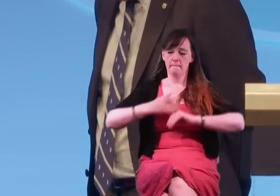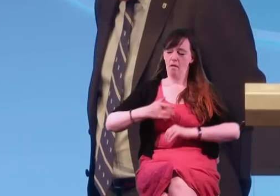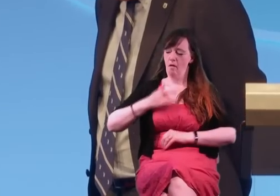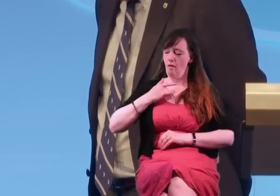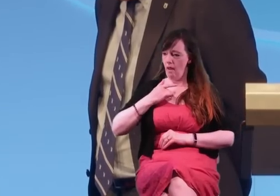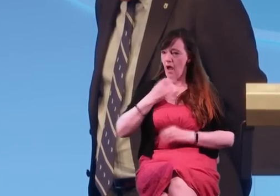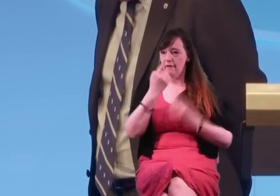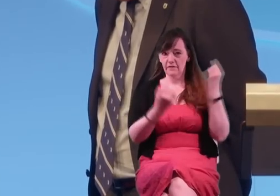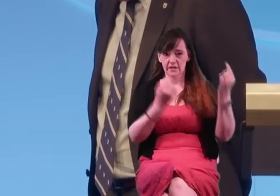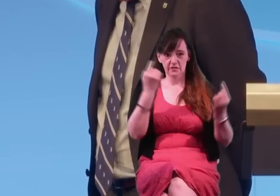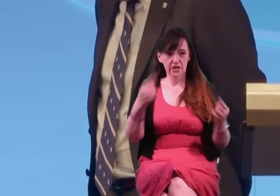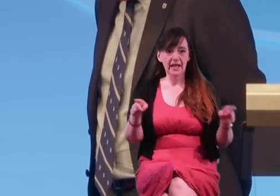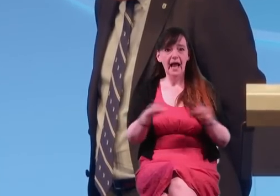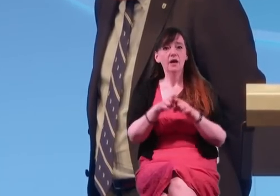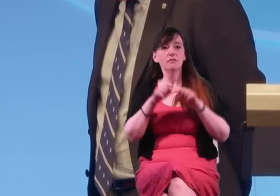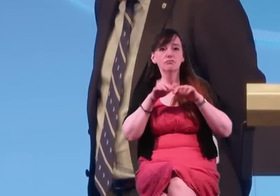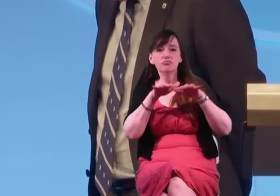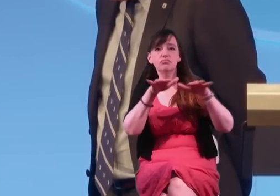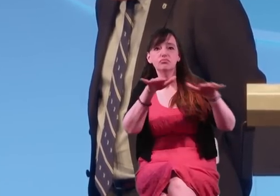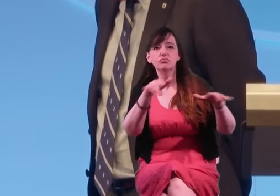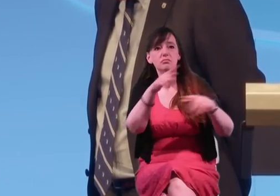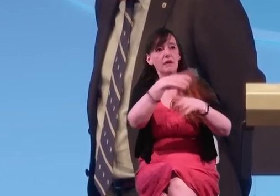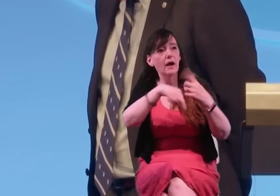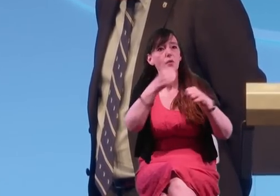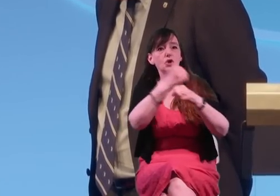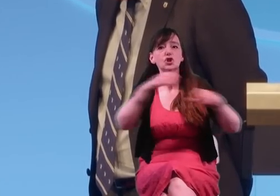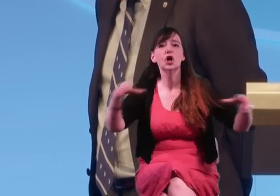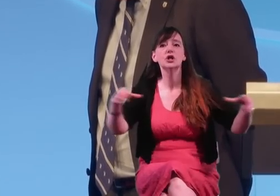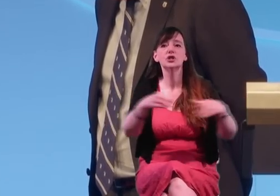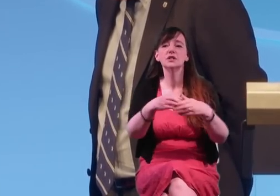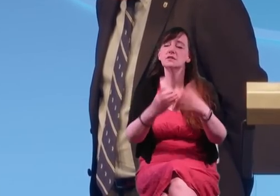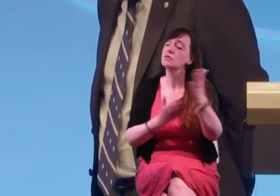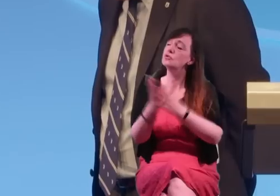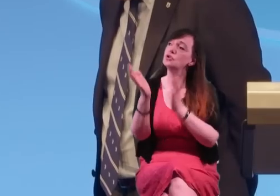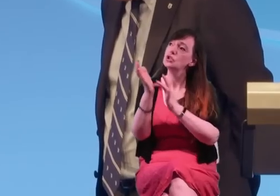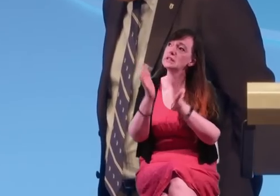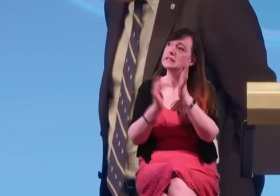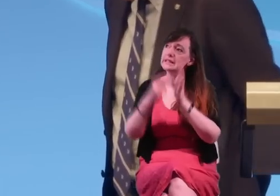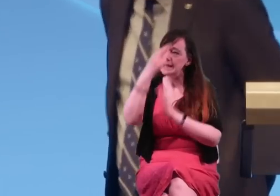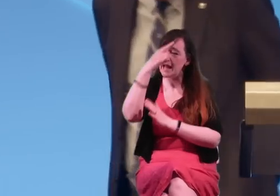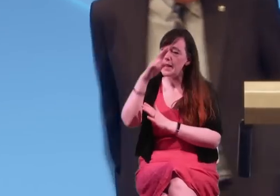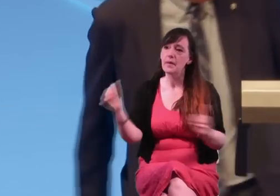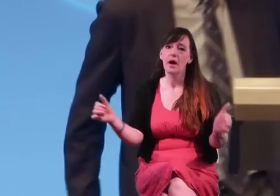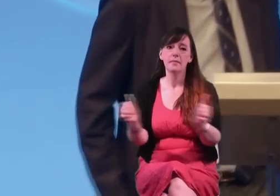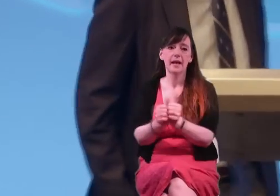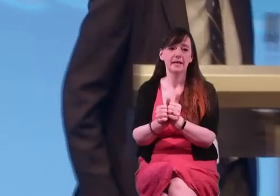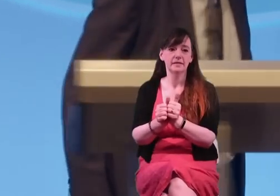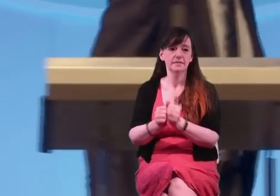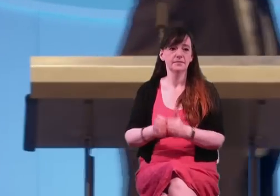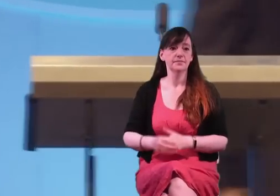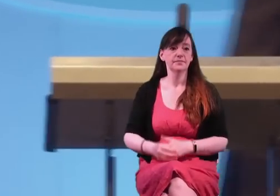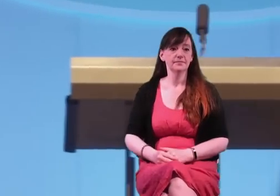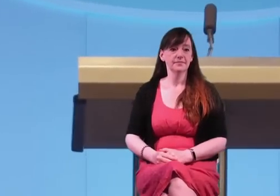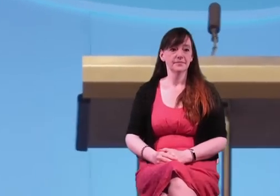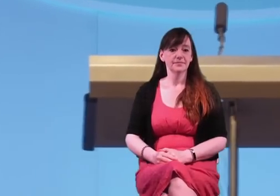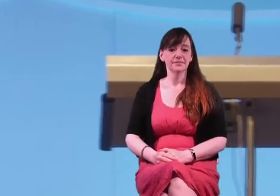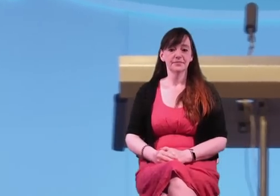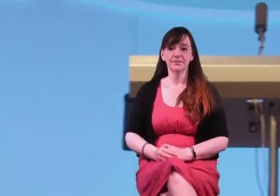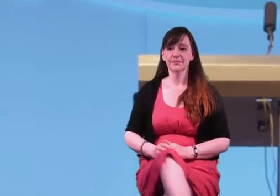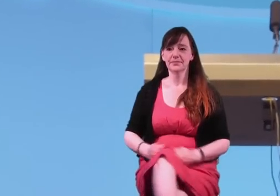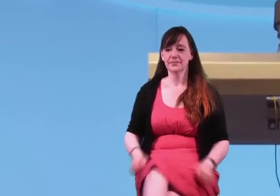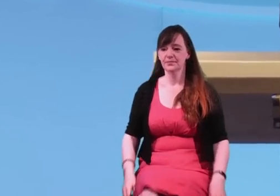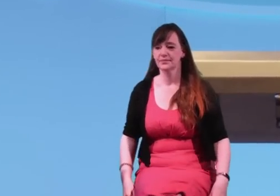churches to which we belong. We ask this in Jesus' name. Amen. Amen. So I'm going to